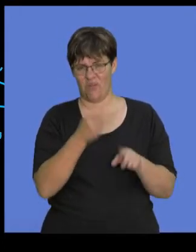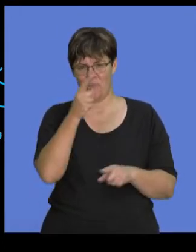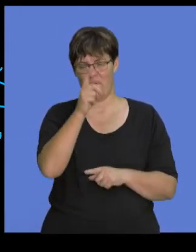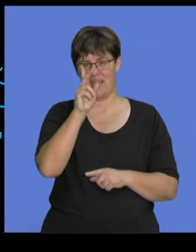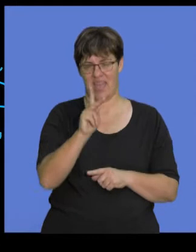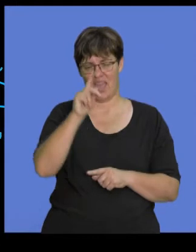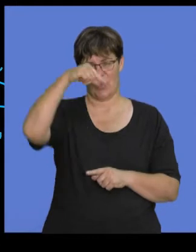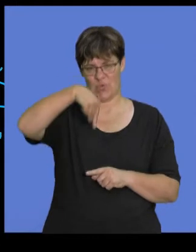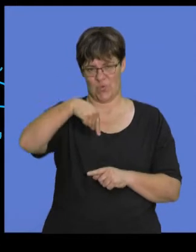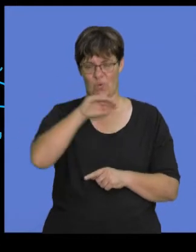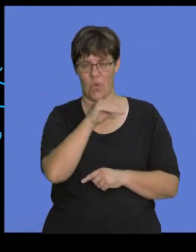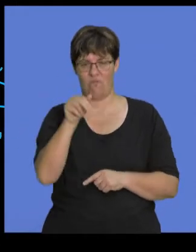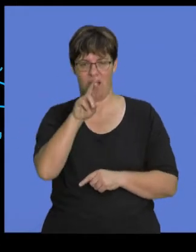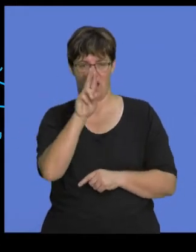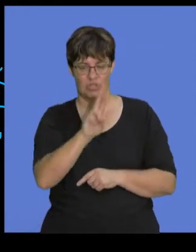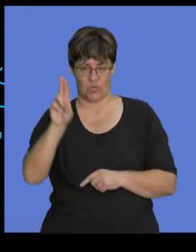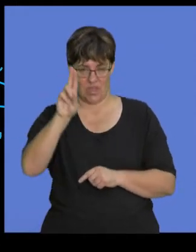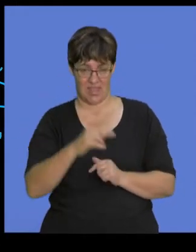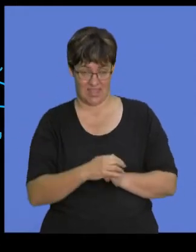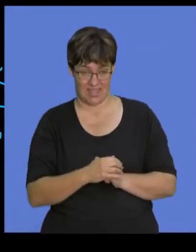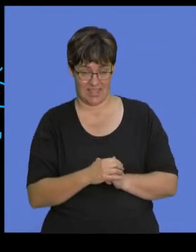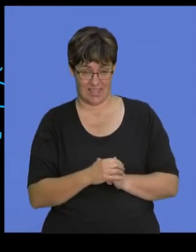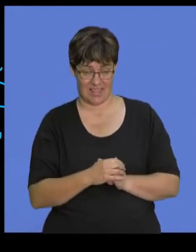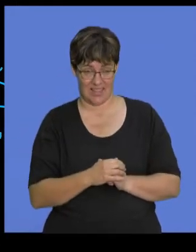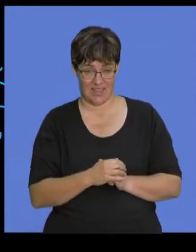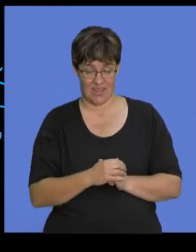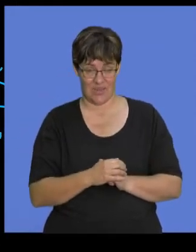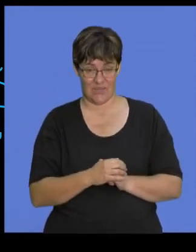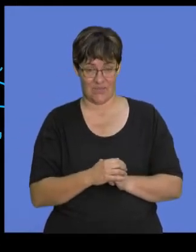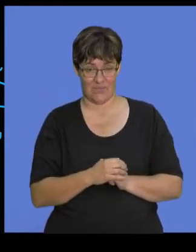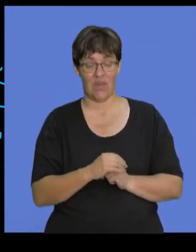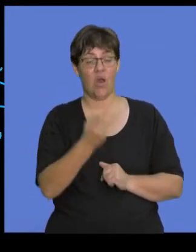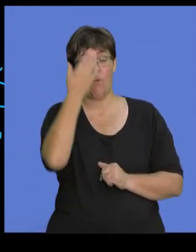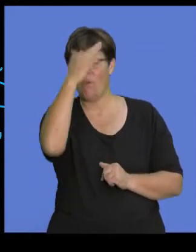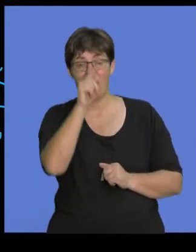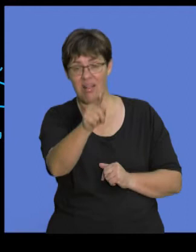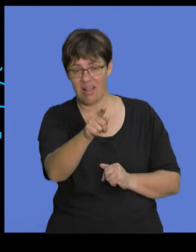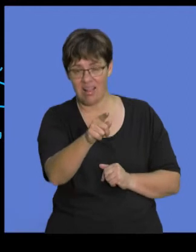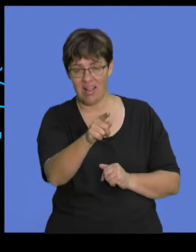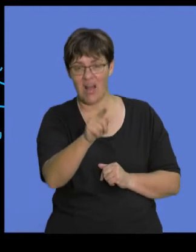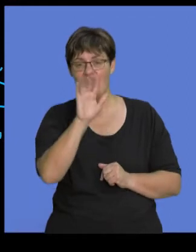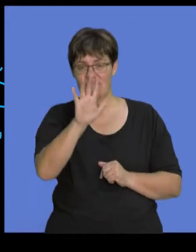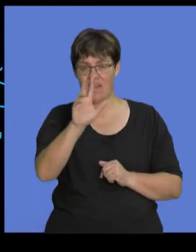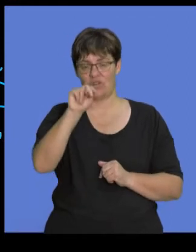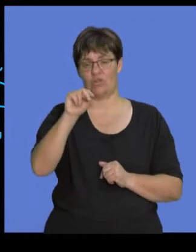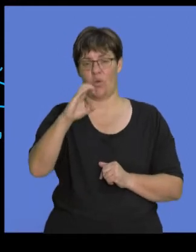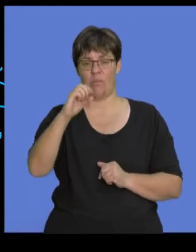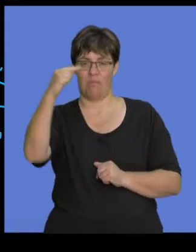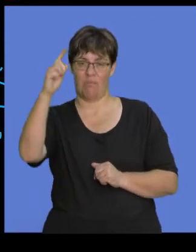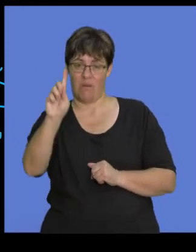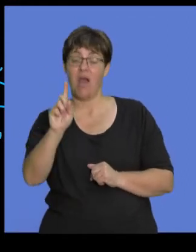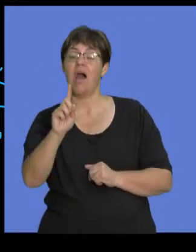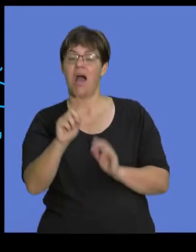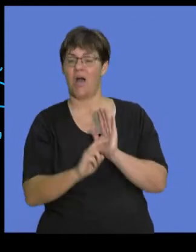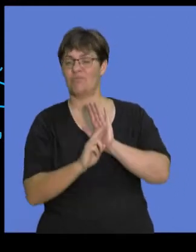of k q over r squared, of which we know that this is represented by 5 newtons